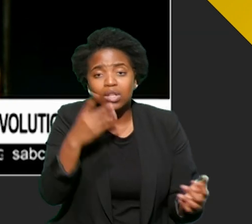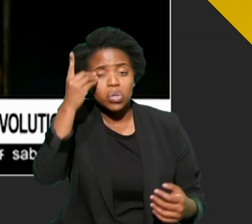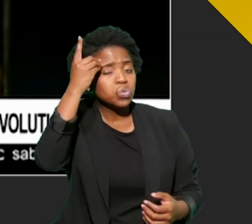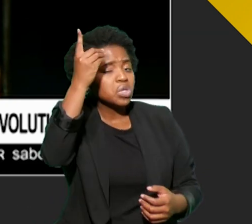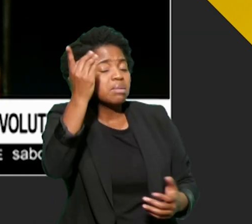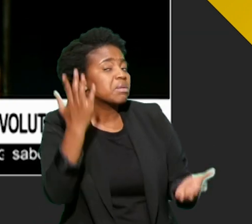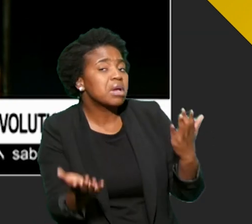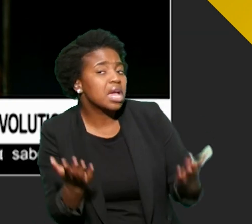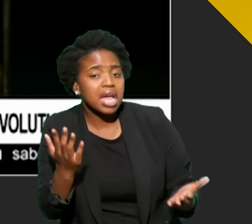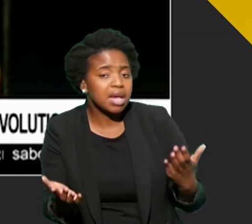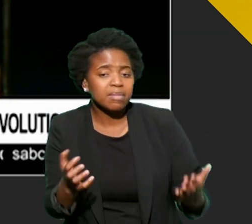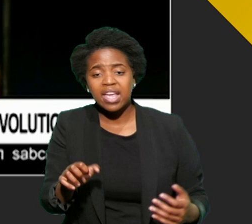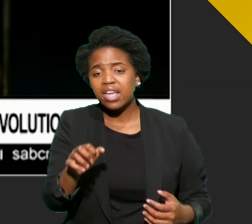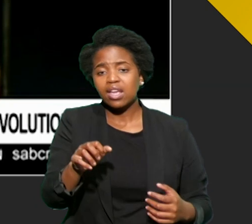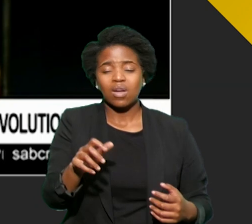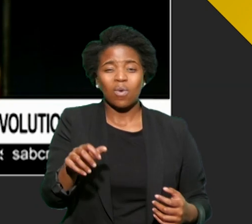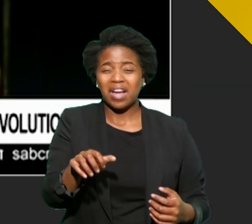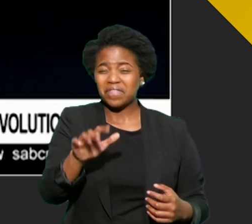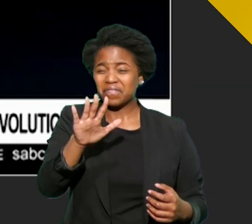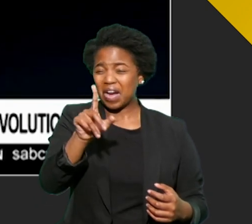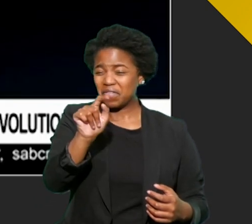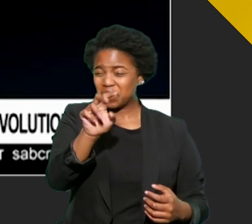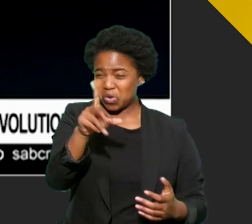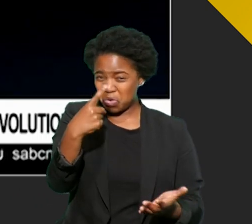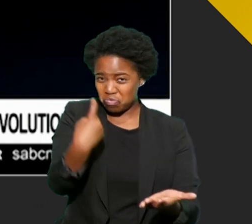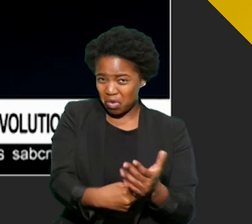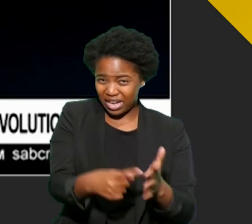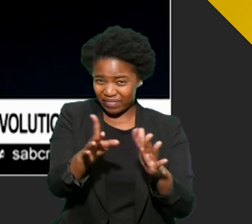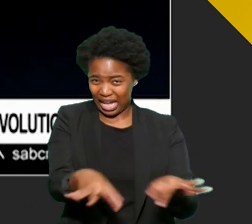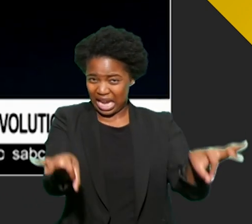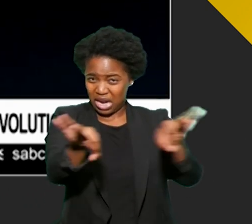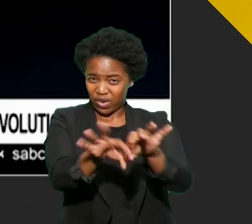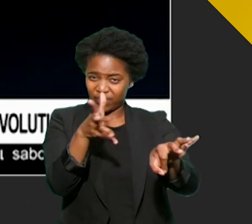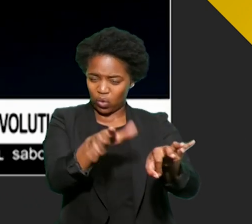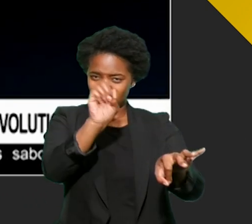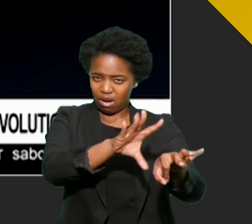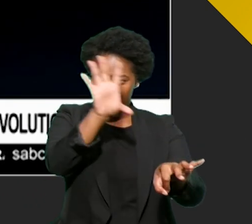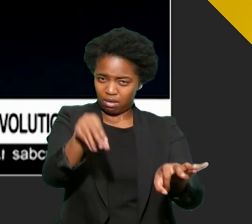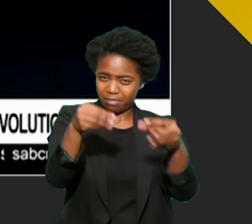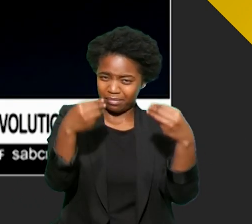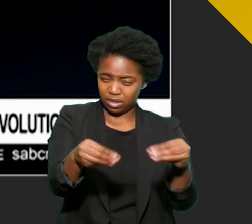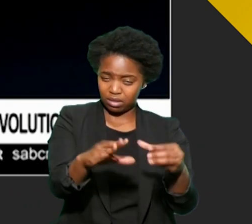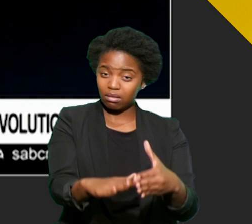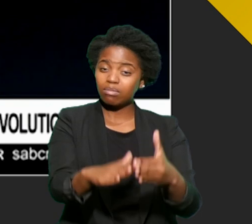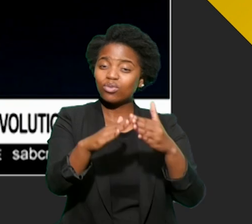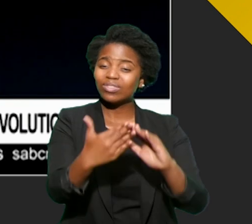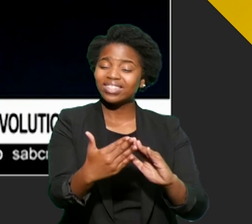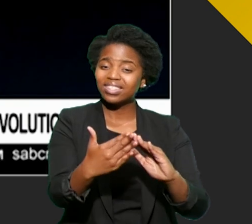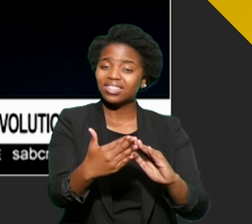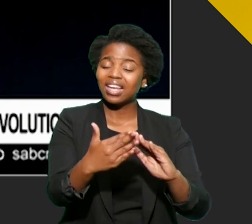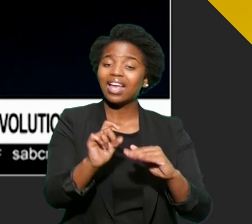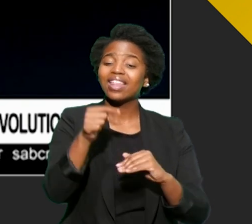maybe, they say 5 trillion rand in value for South African industry and society in the